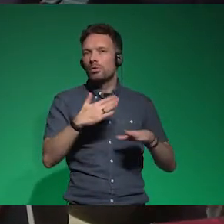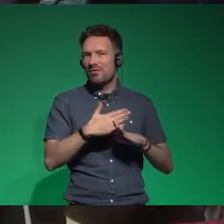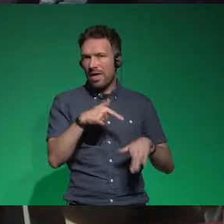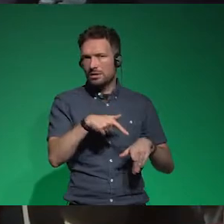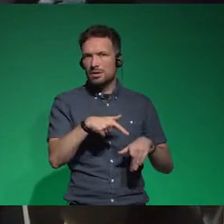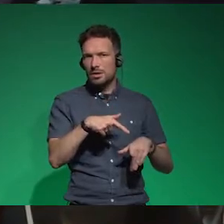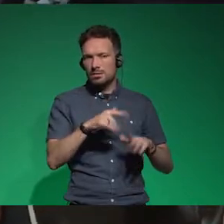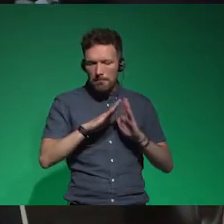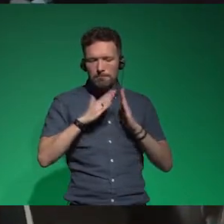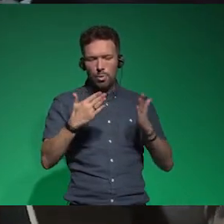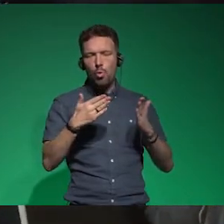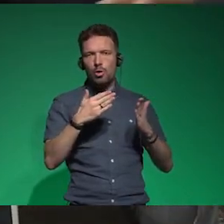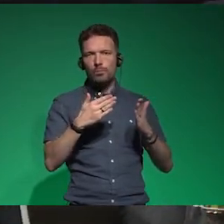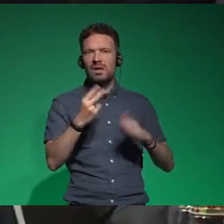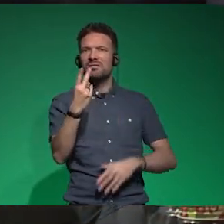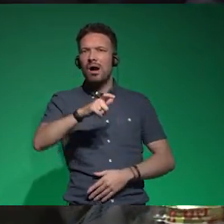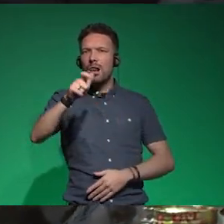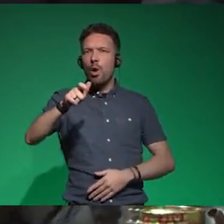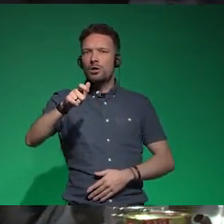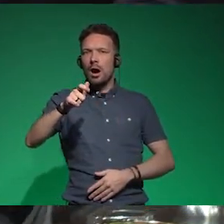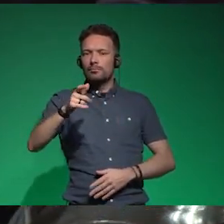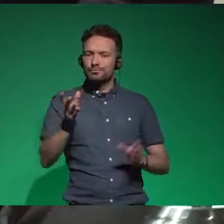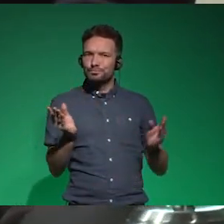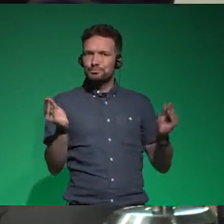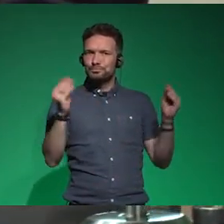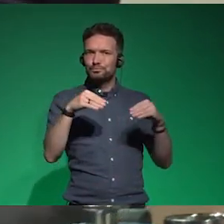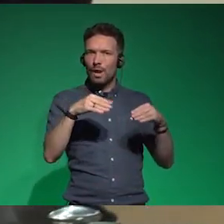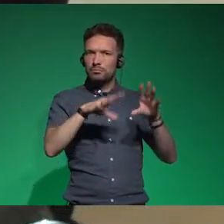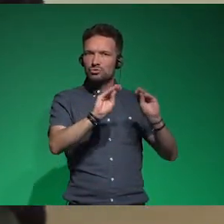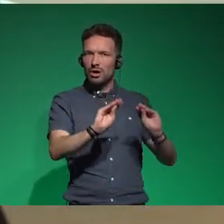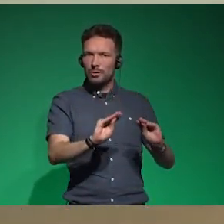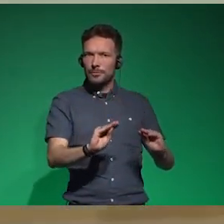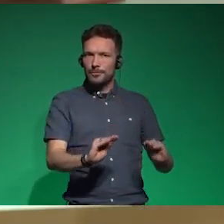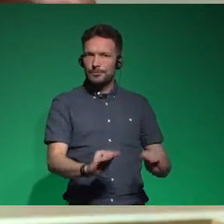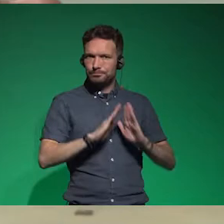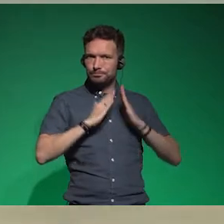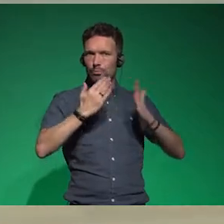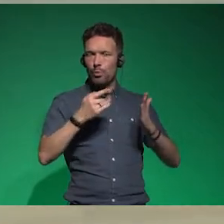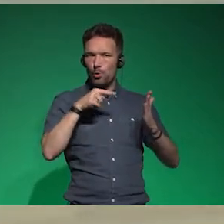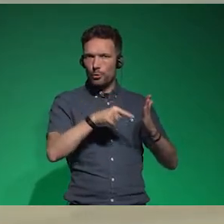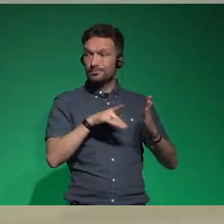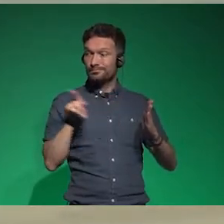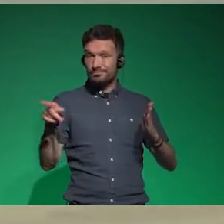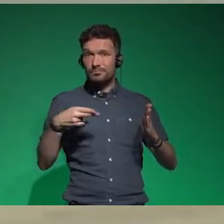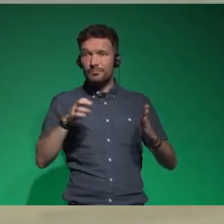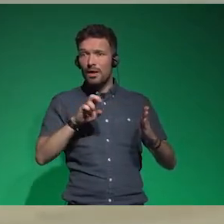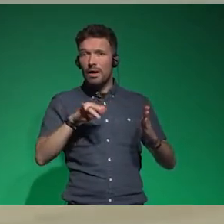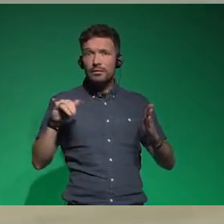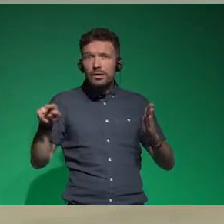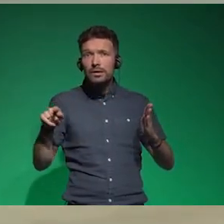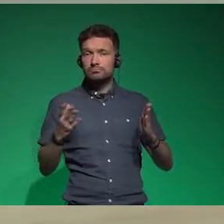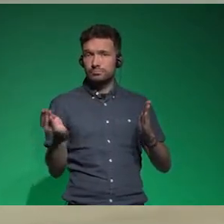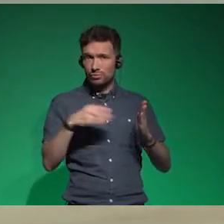Fendi Adiatmono and himself, Harry. But it's still a dummy book. As he said, because they still need to